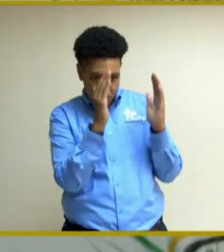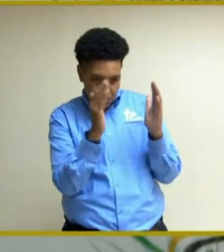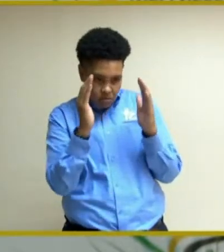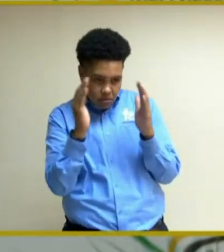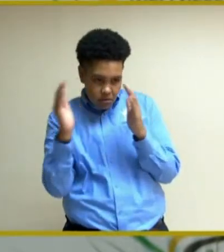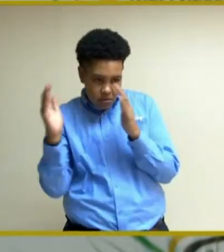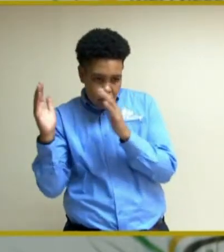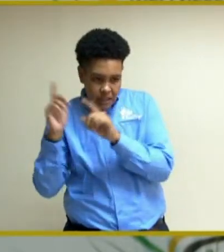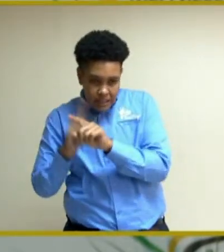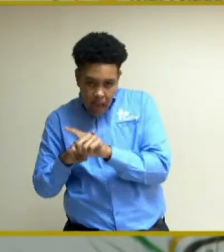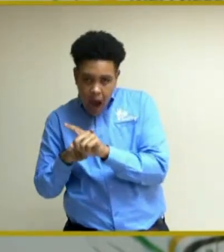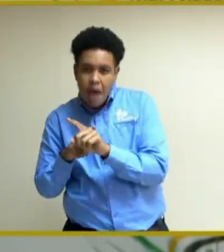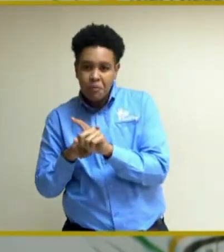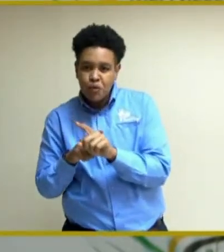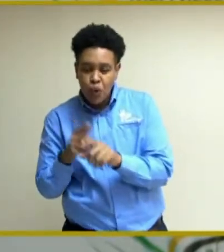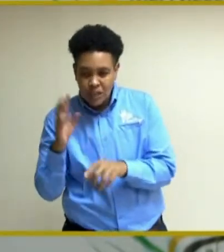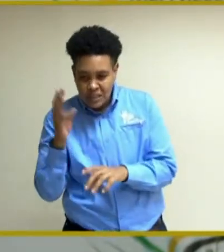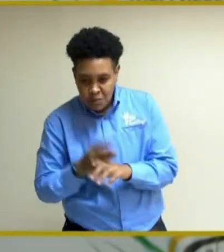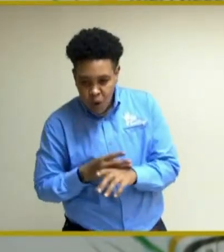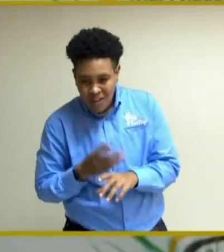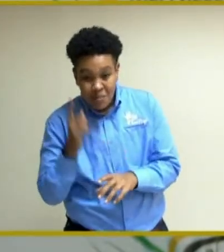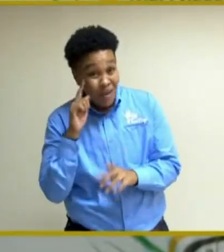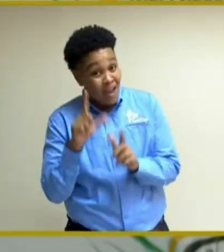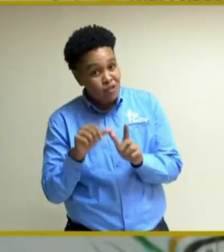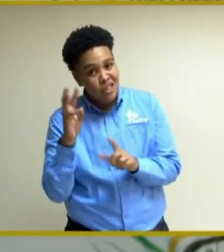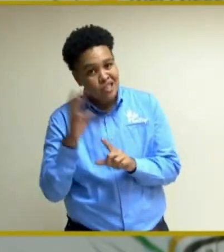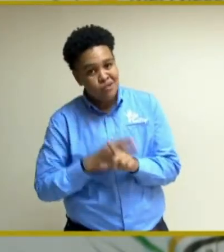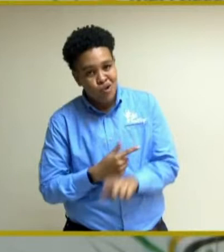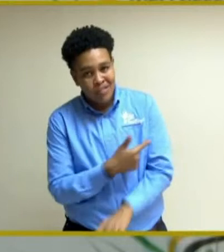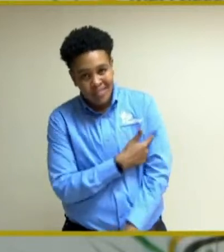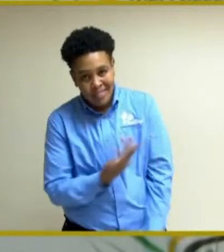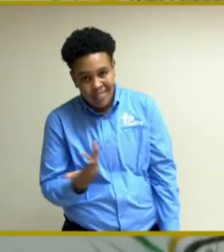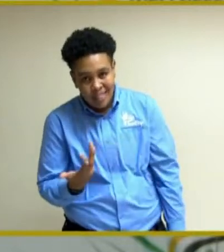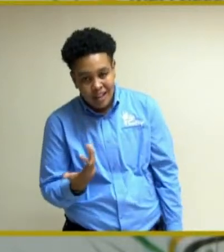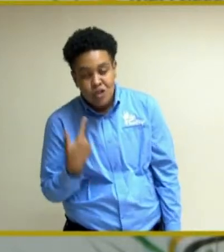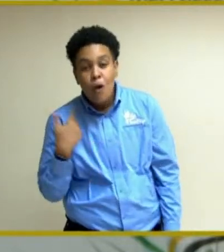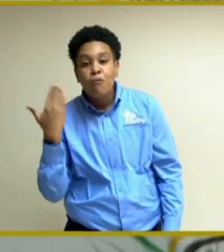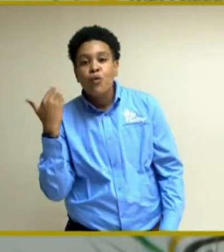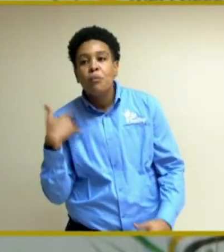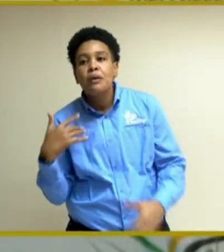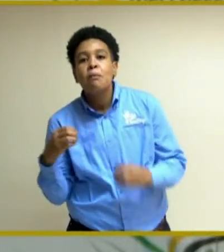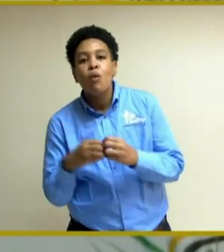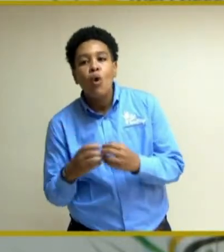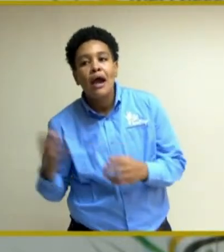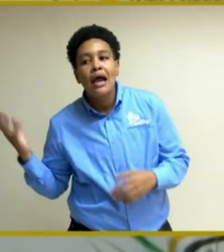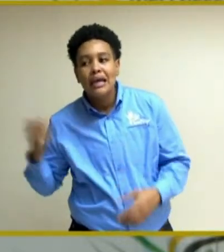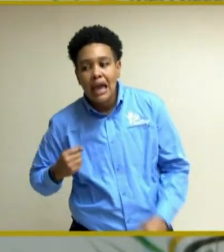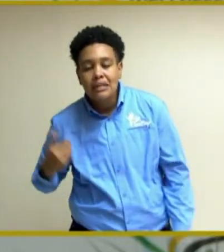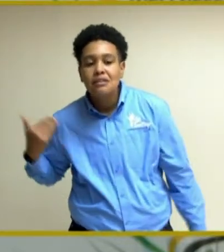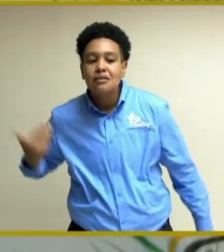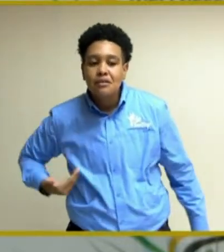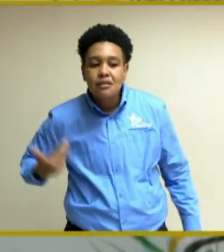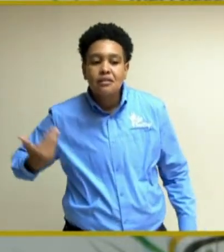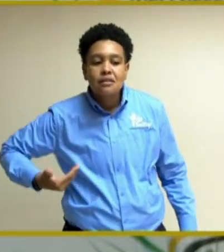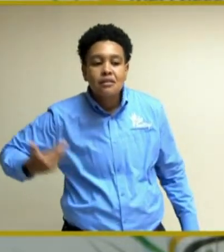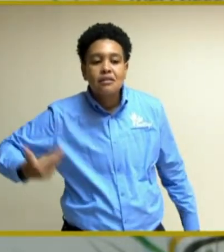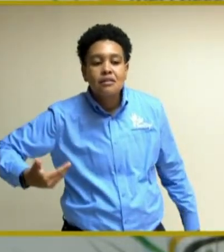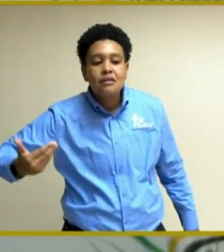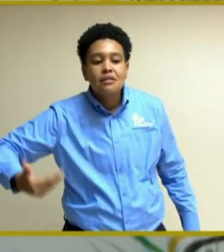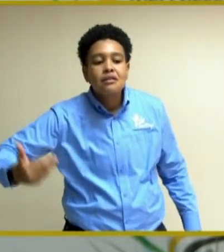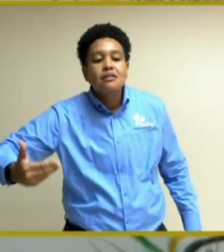what we have now is good for now. We hope to pick up more as we go along. That's an